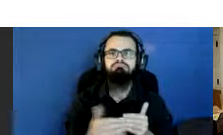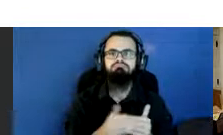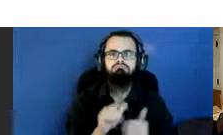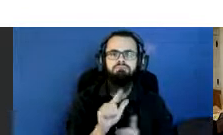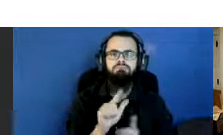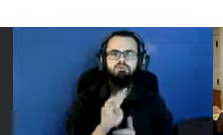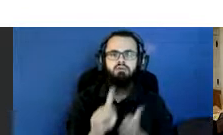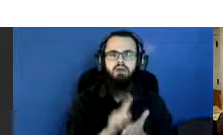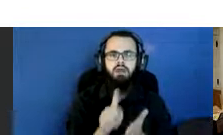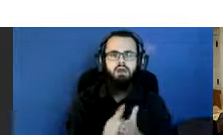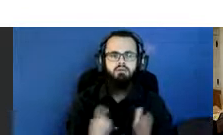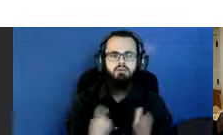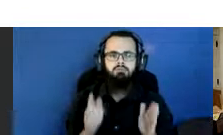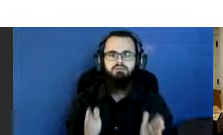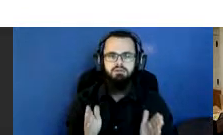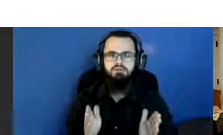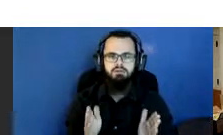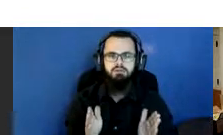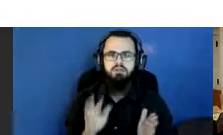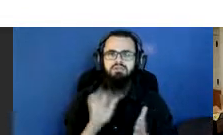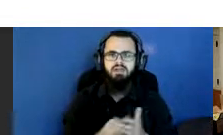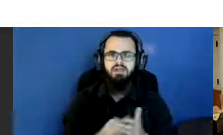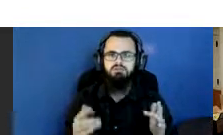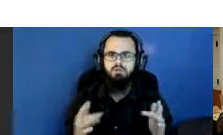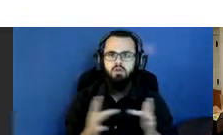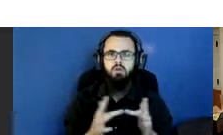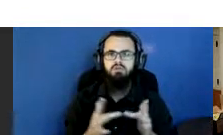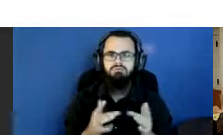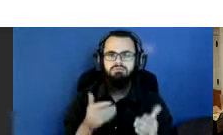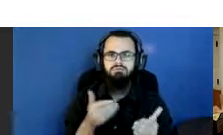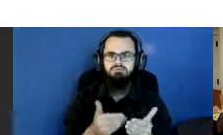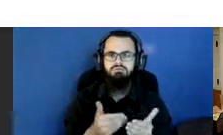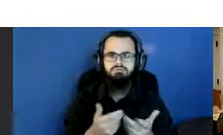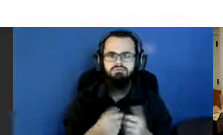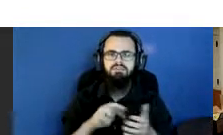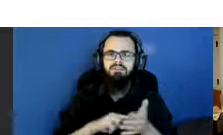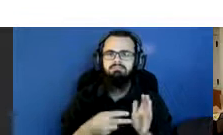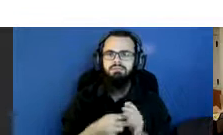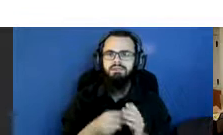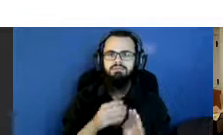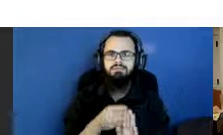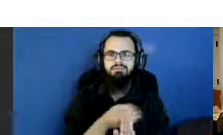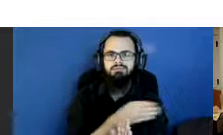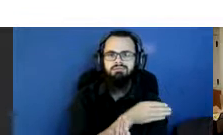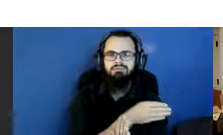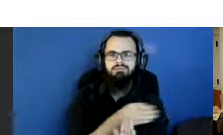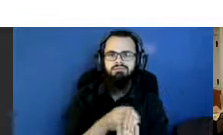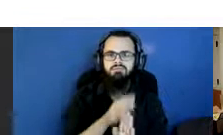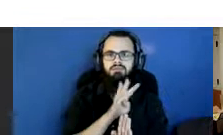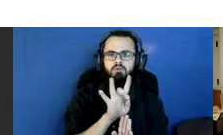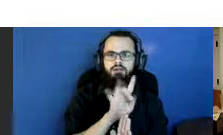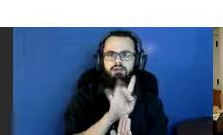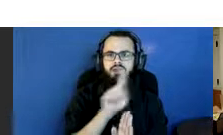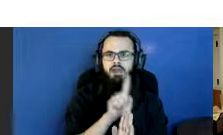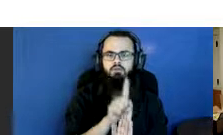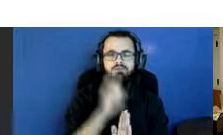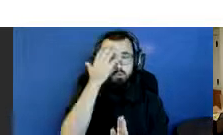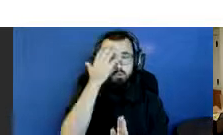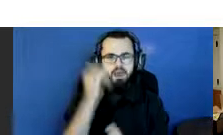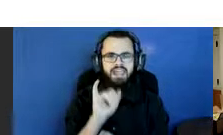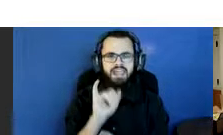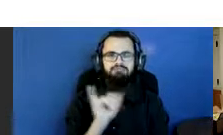24-hour period in their infectious window, so the 48 hours prior to symptom onset. And so we have staff